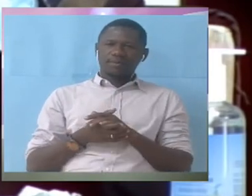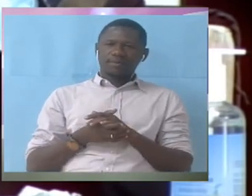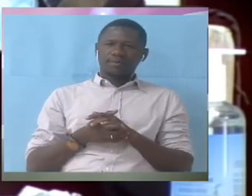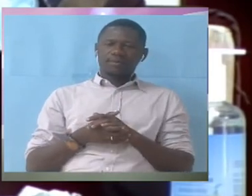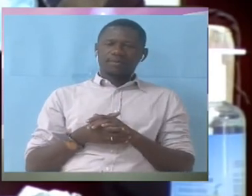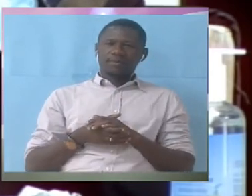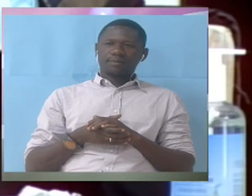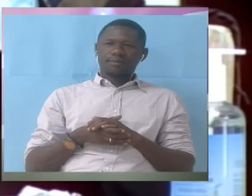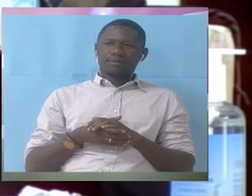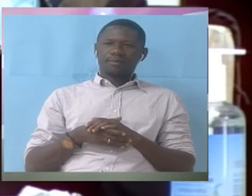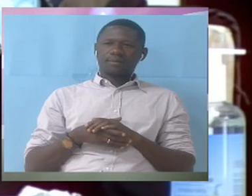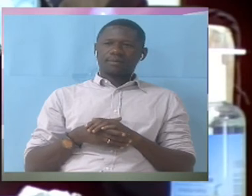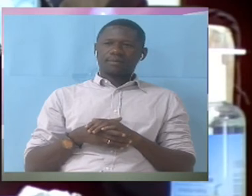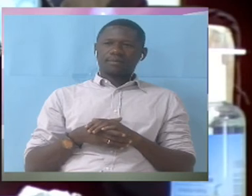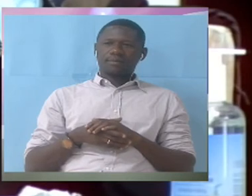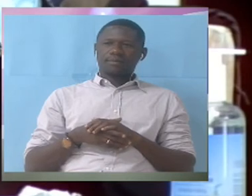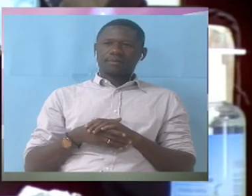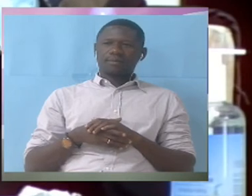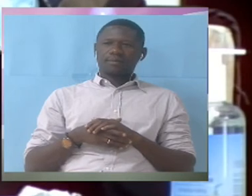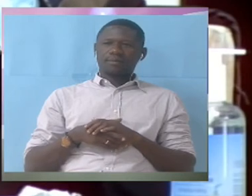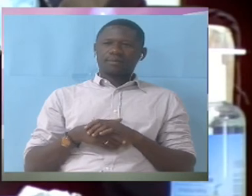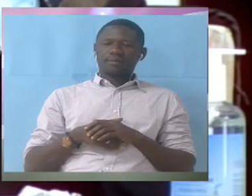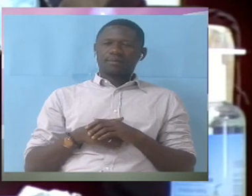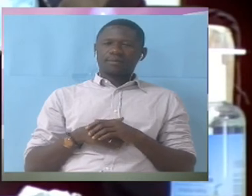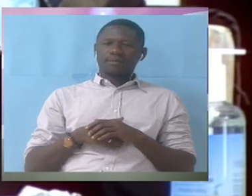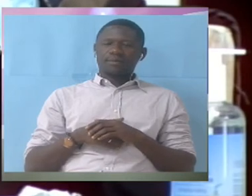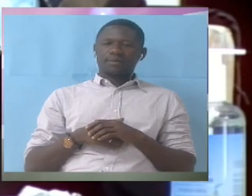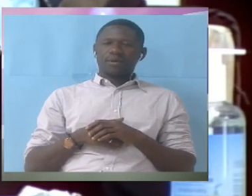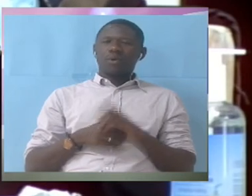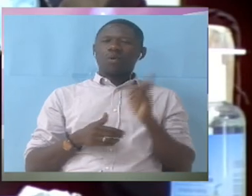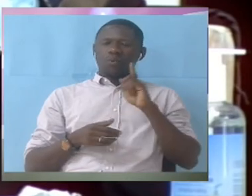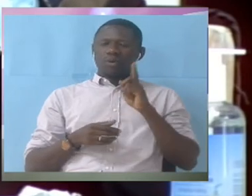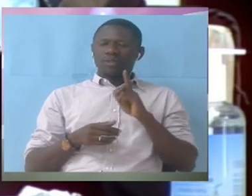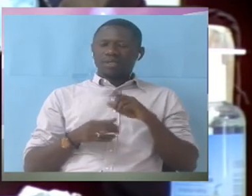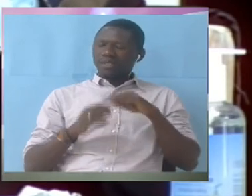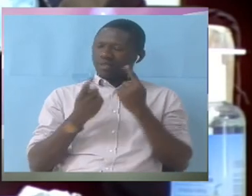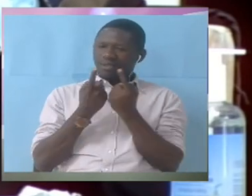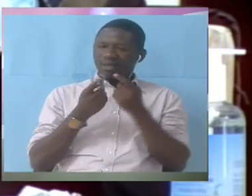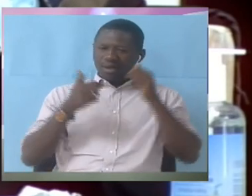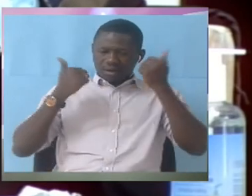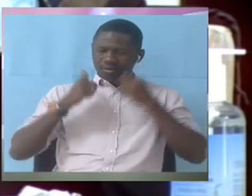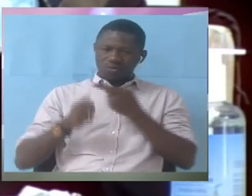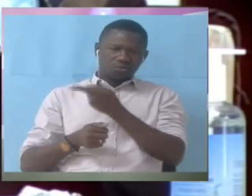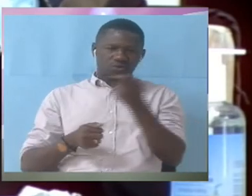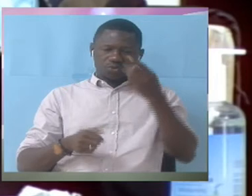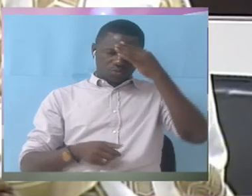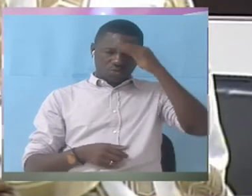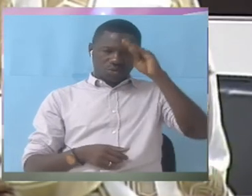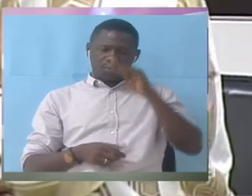guy, from gendarme to the army. What did anything happen to those boys?